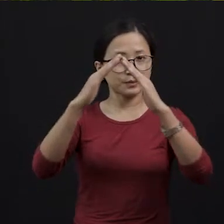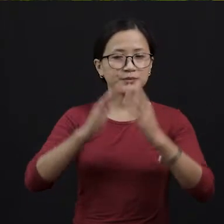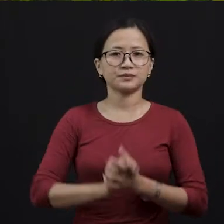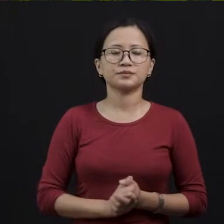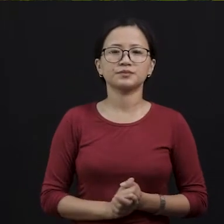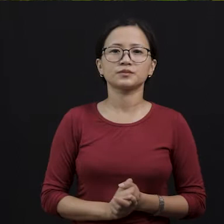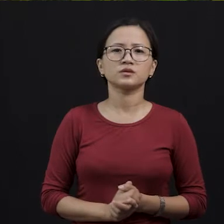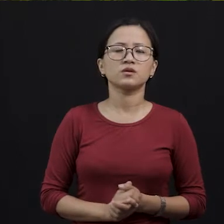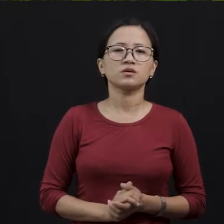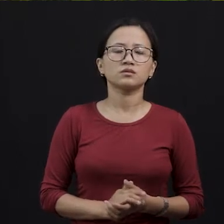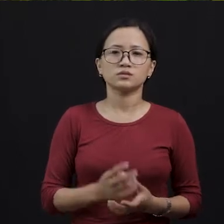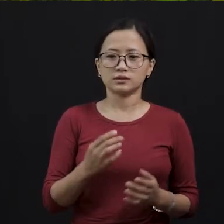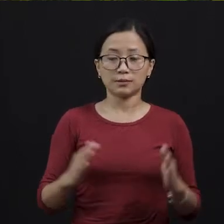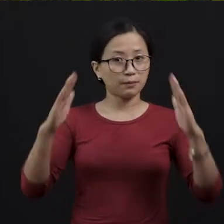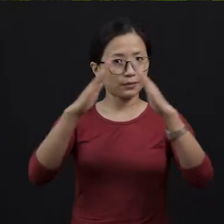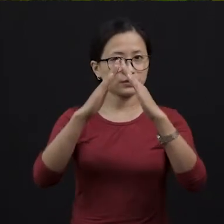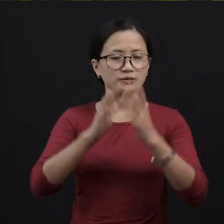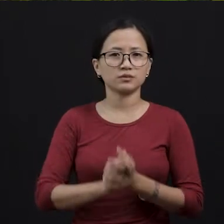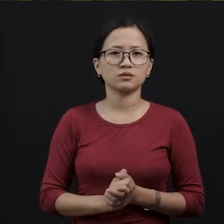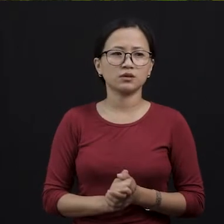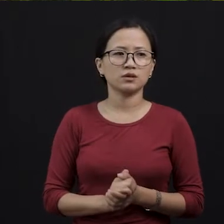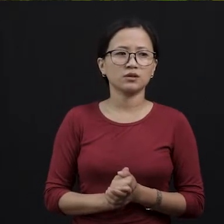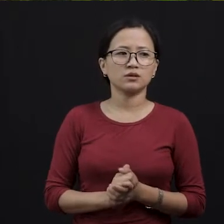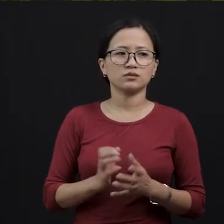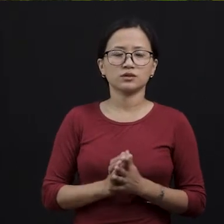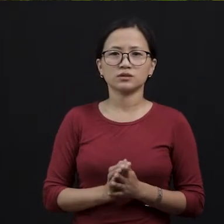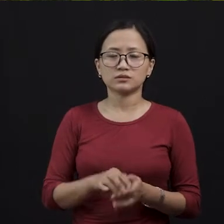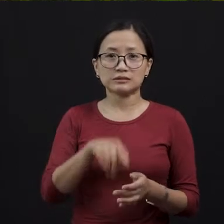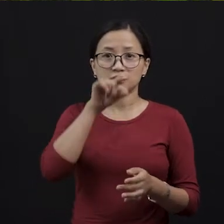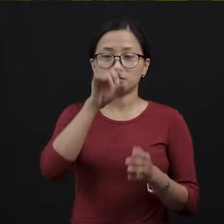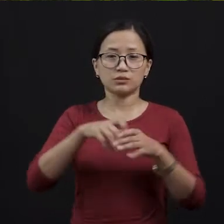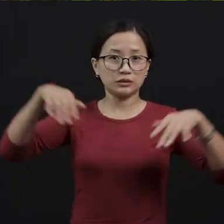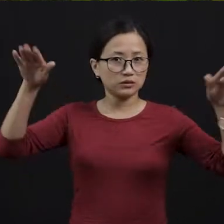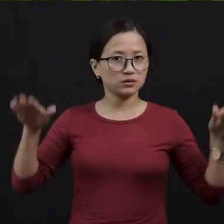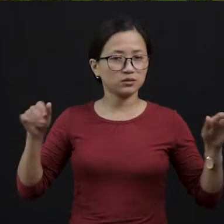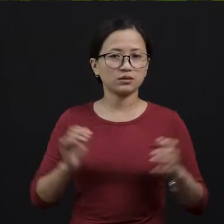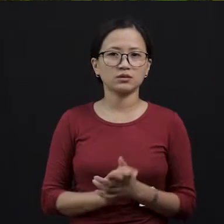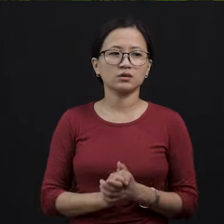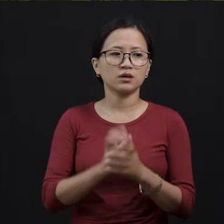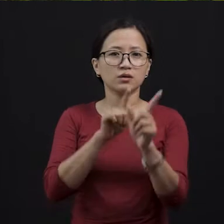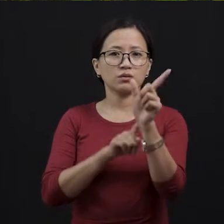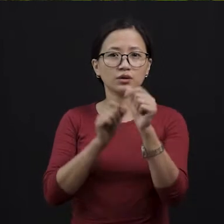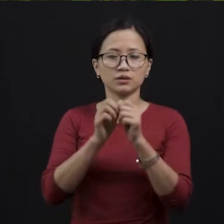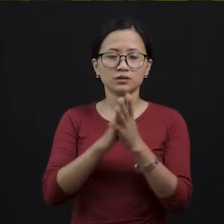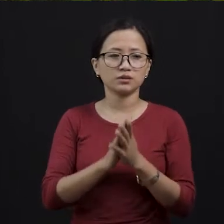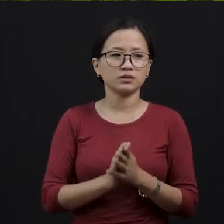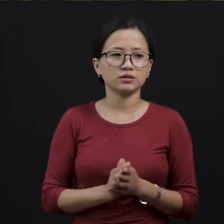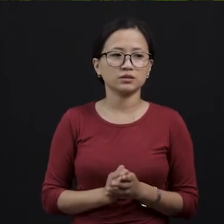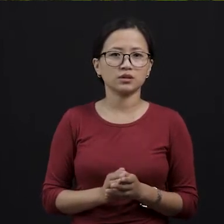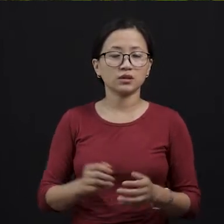the mountains, we will find usually the big red eagles, the yaks,